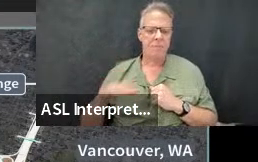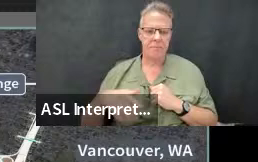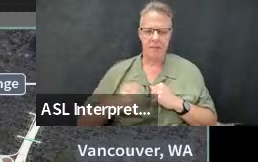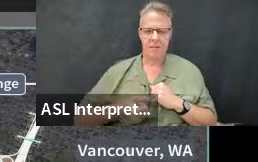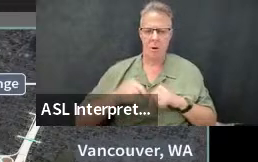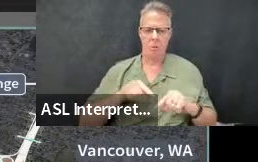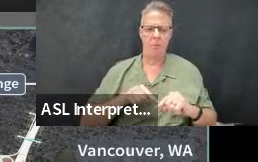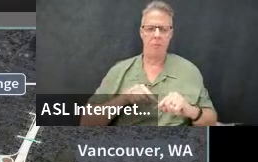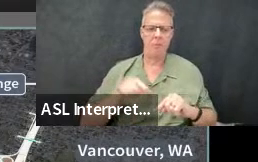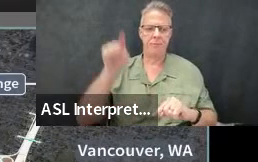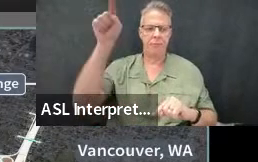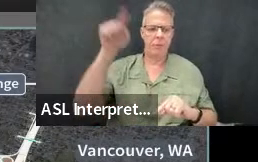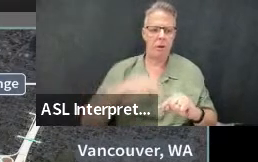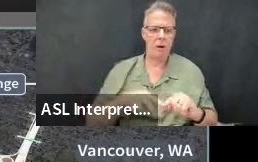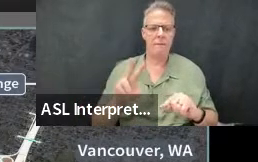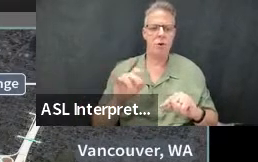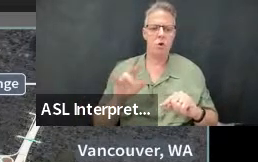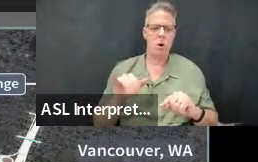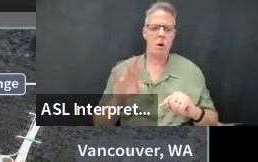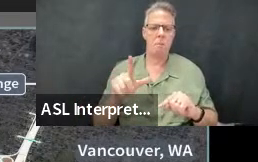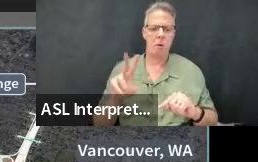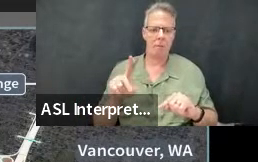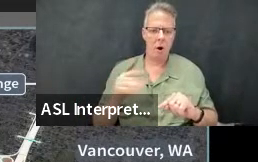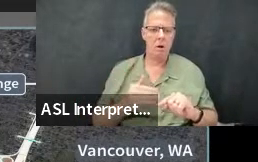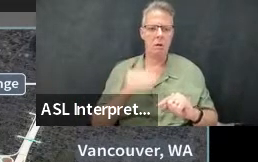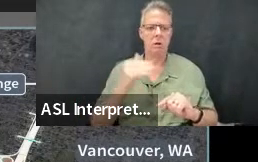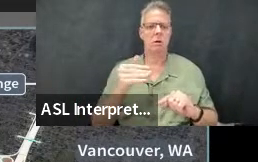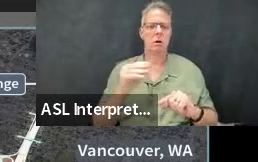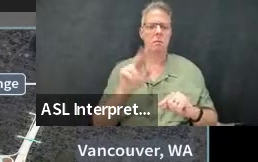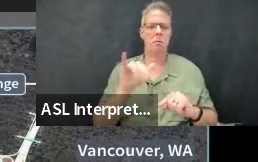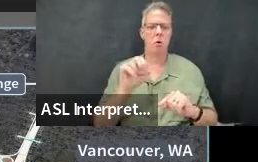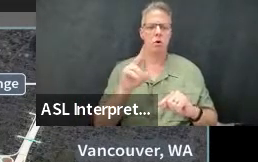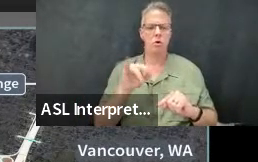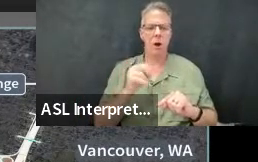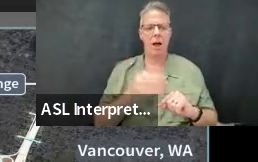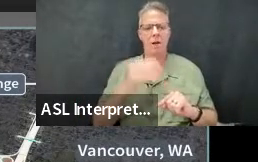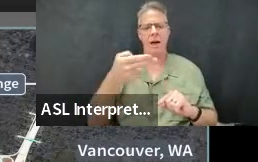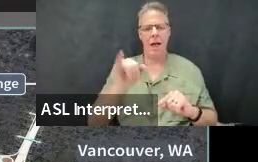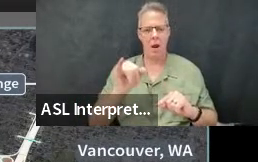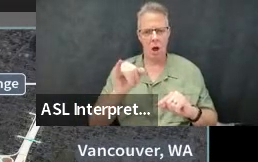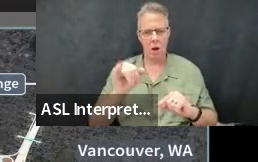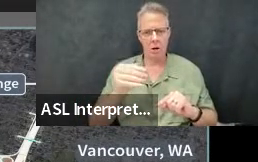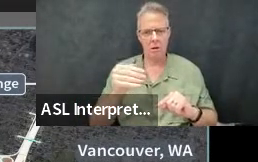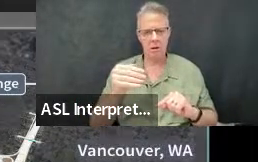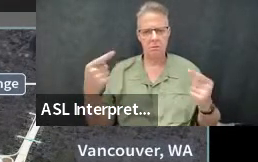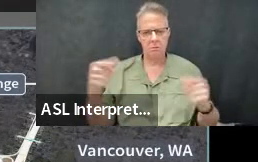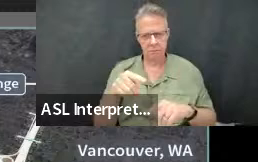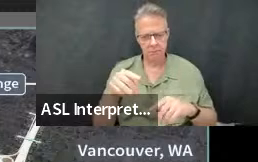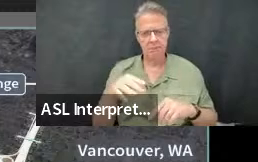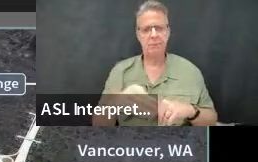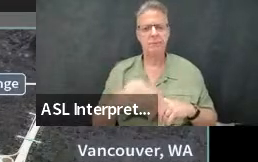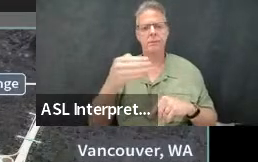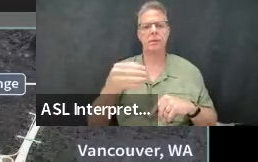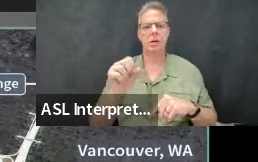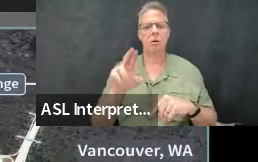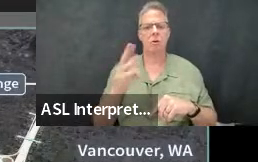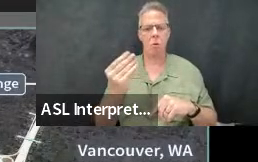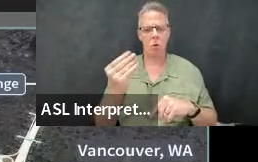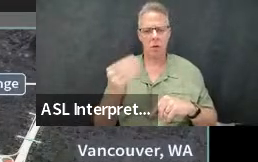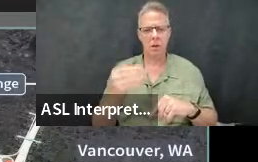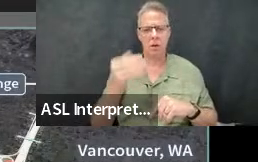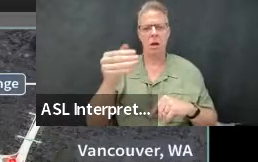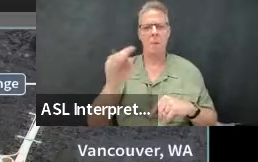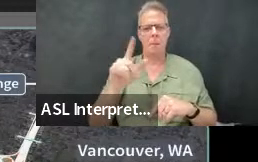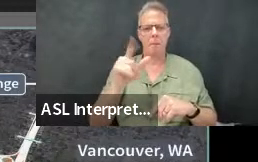Victory Boulevard interchange, Marine Drive interchange, Hayden Island interchange, SR14 interchange,